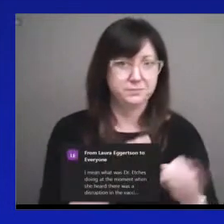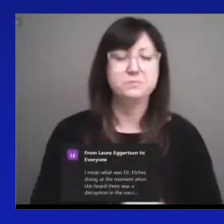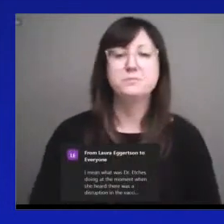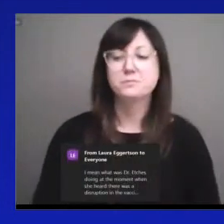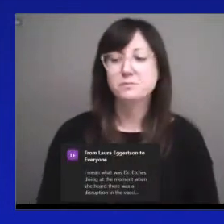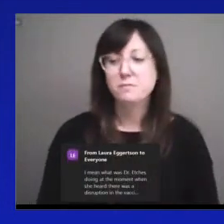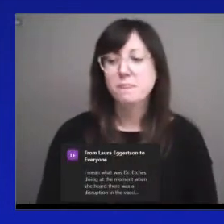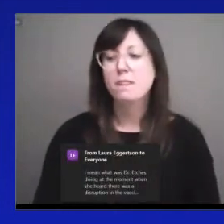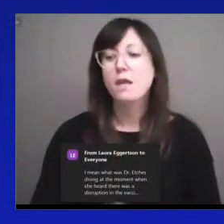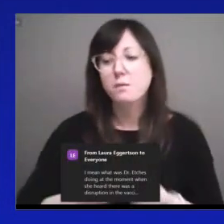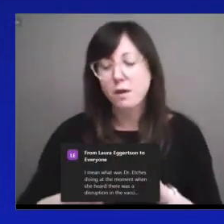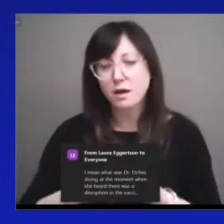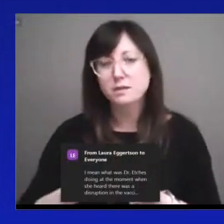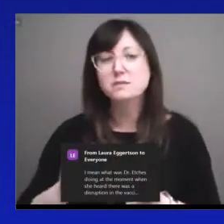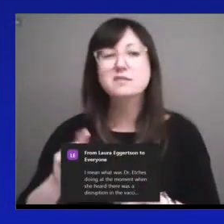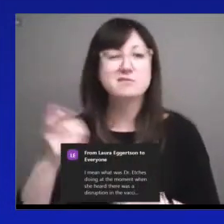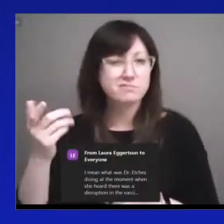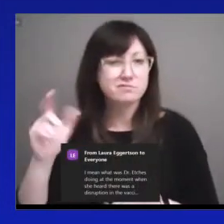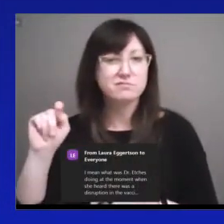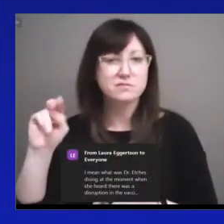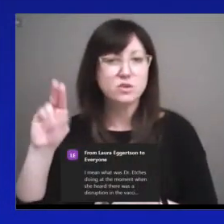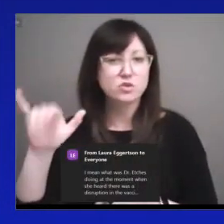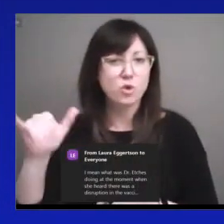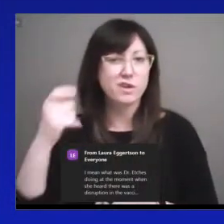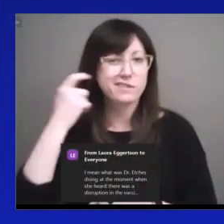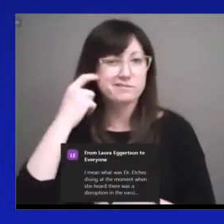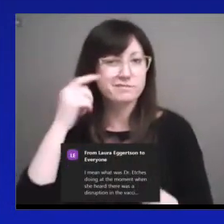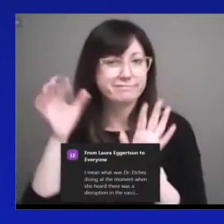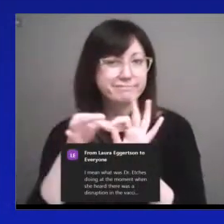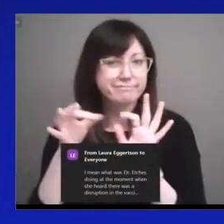But as Mr. Demonte has just explained,